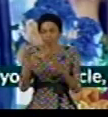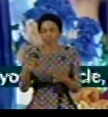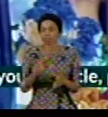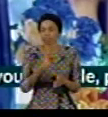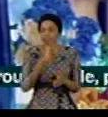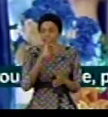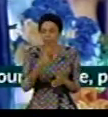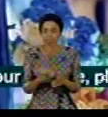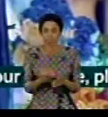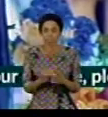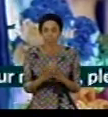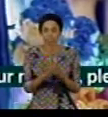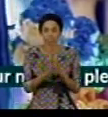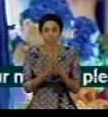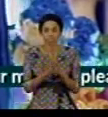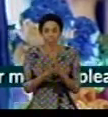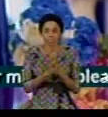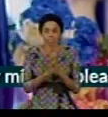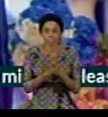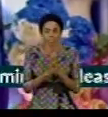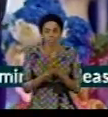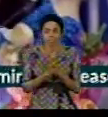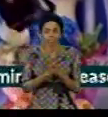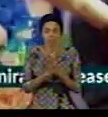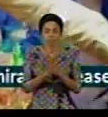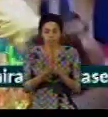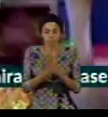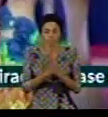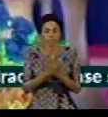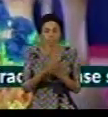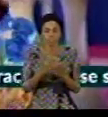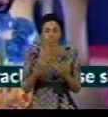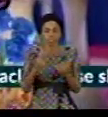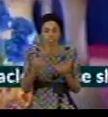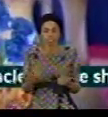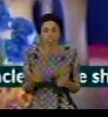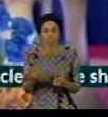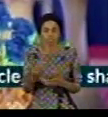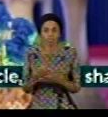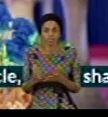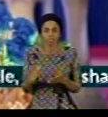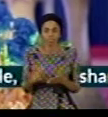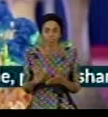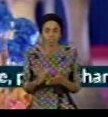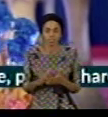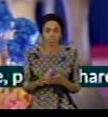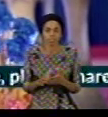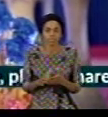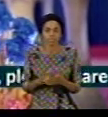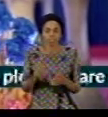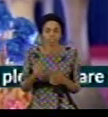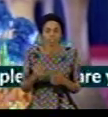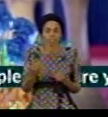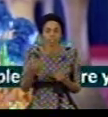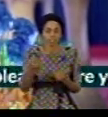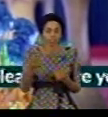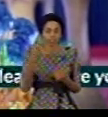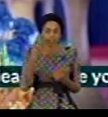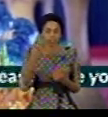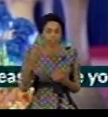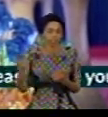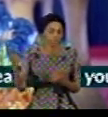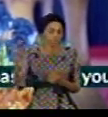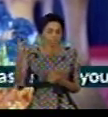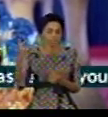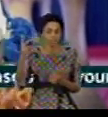troubling me I just fell into trance and something caught the bats inside the bag where the but when the bat was caught in